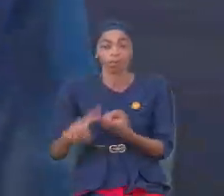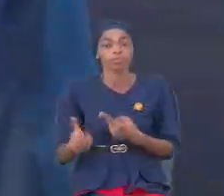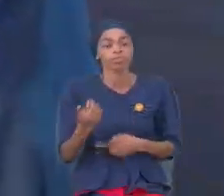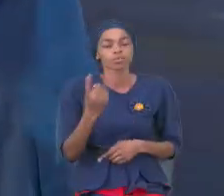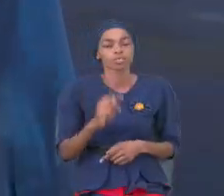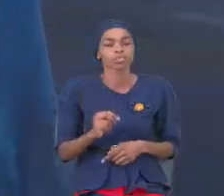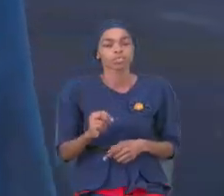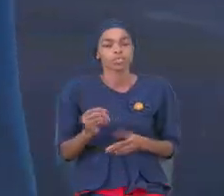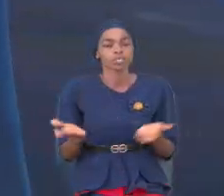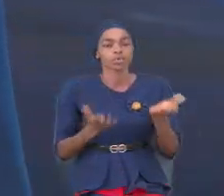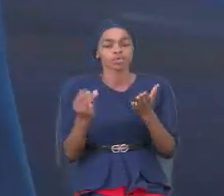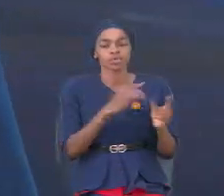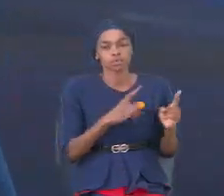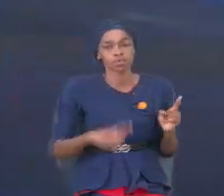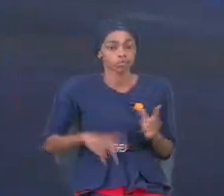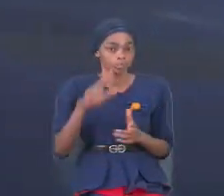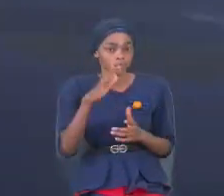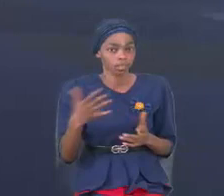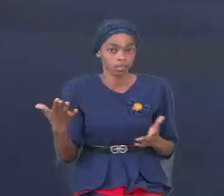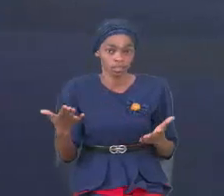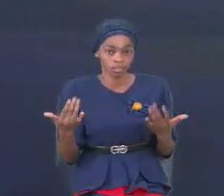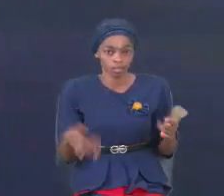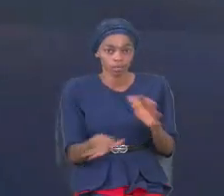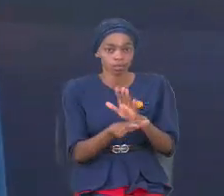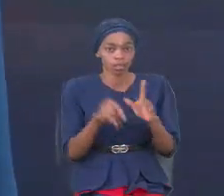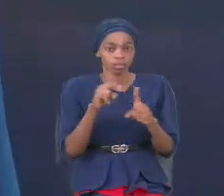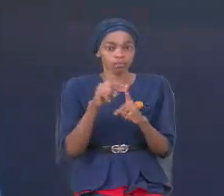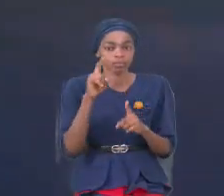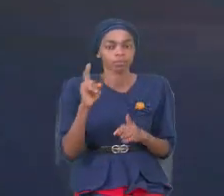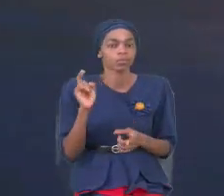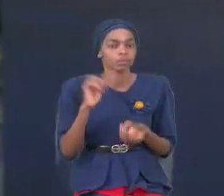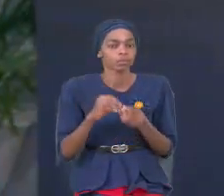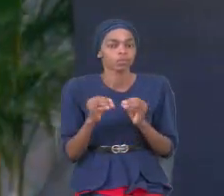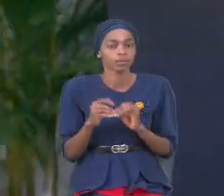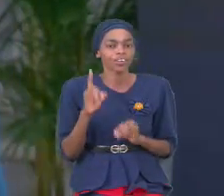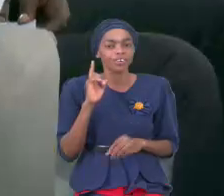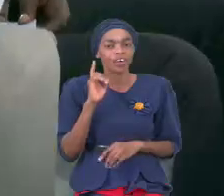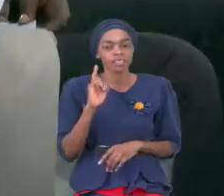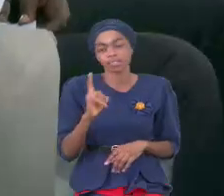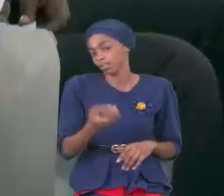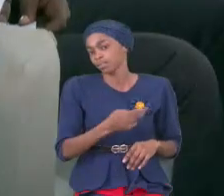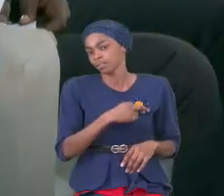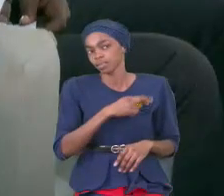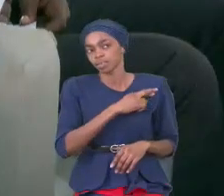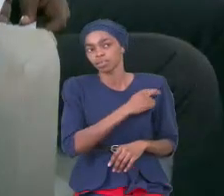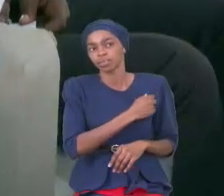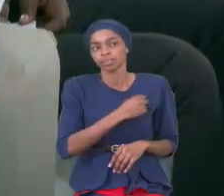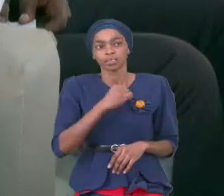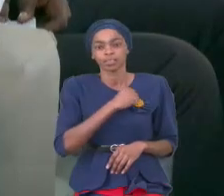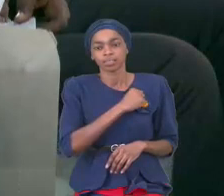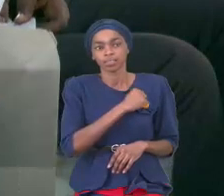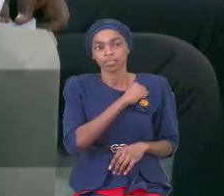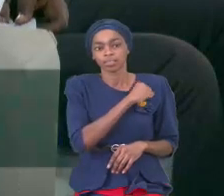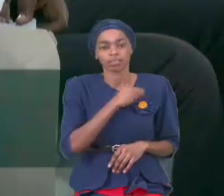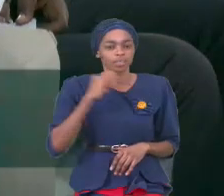at three things here. Number one, the regrets of an obstinate slave. Number two,